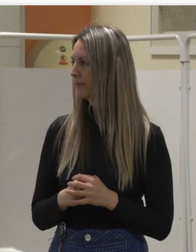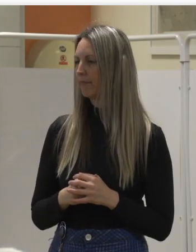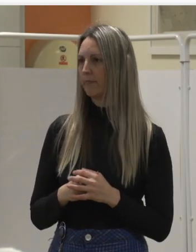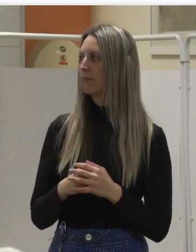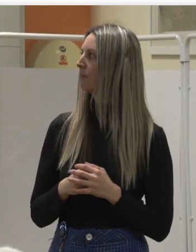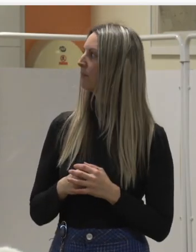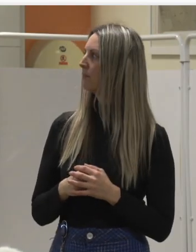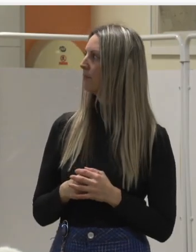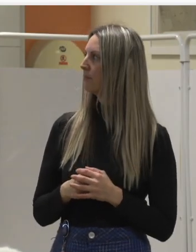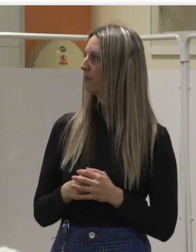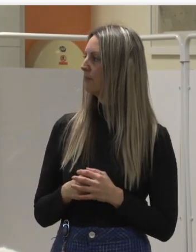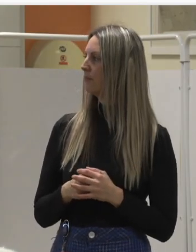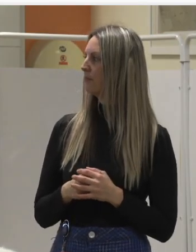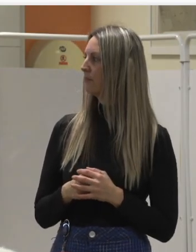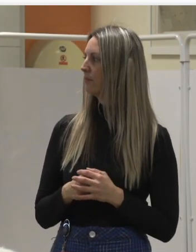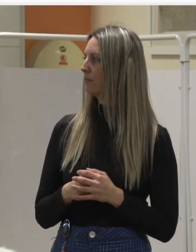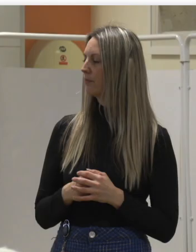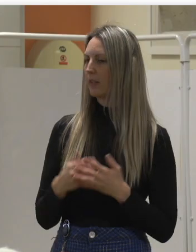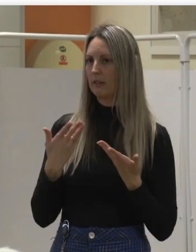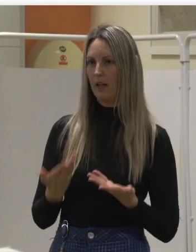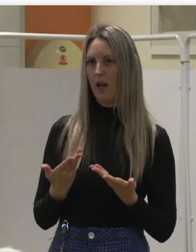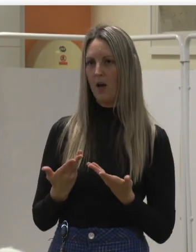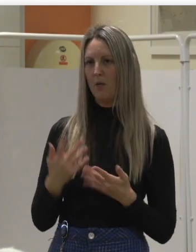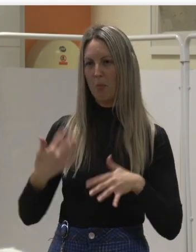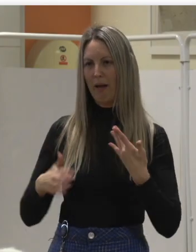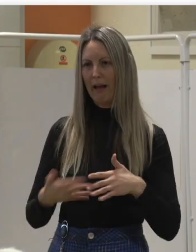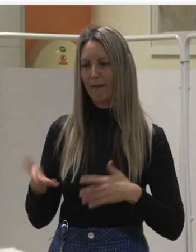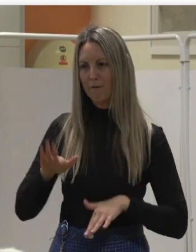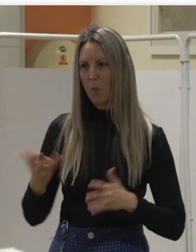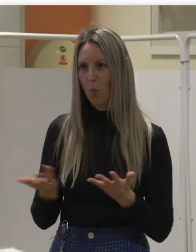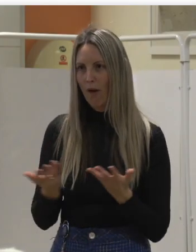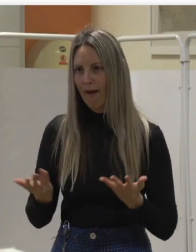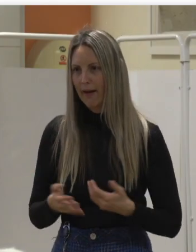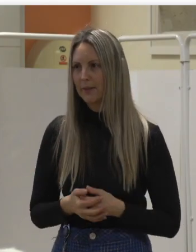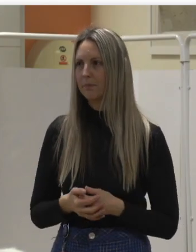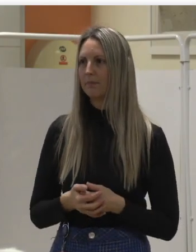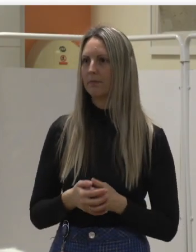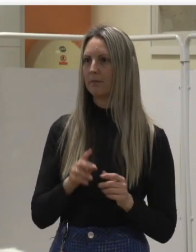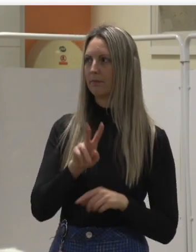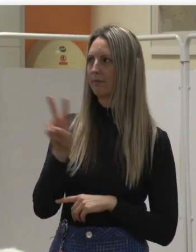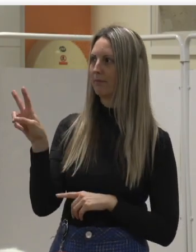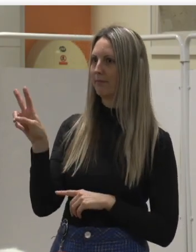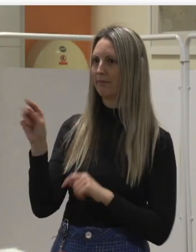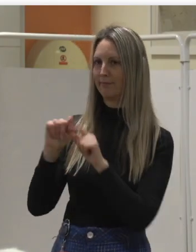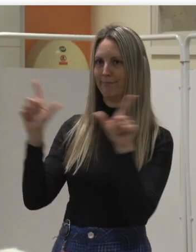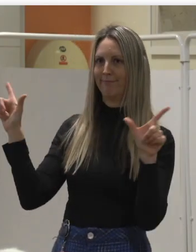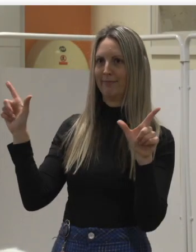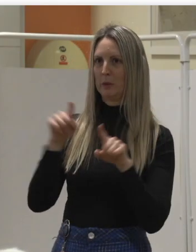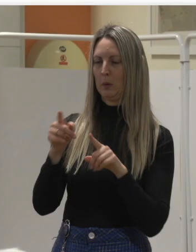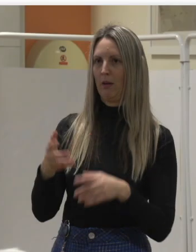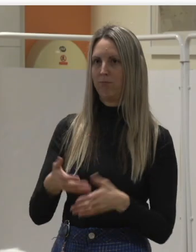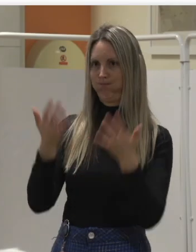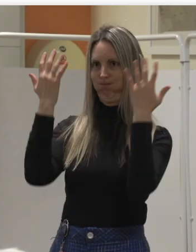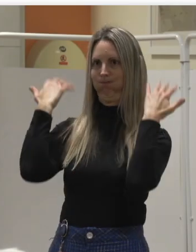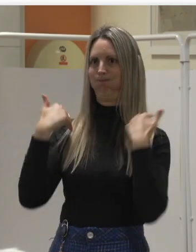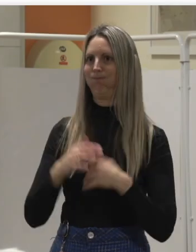they persist. So I don't want you to get overwhelmed by looking at this picture. This is just